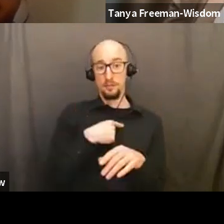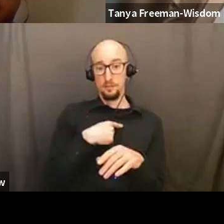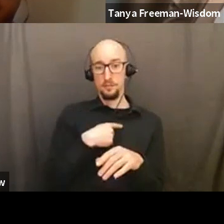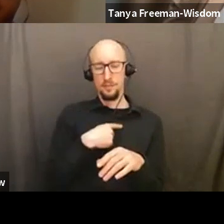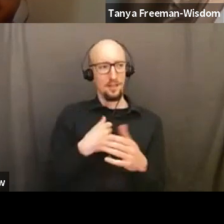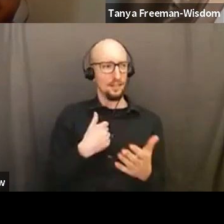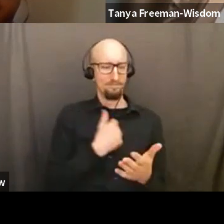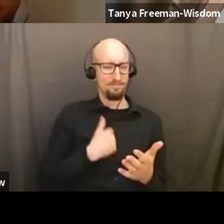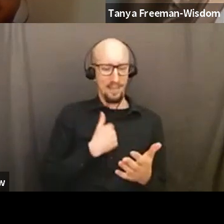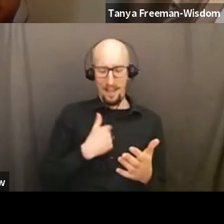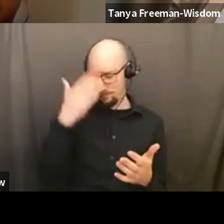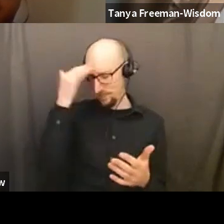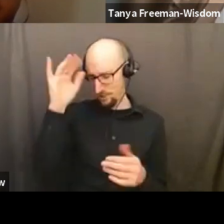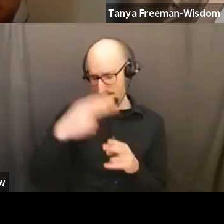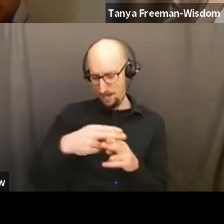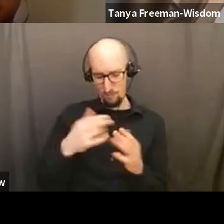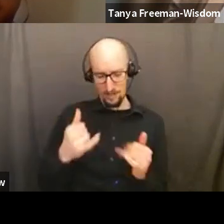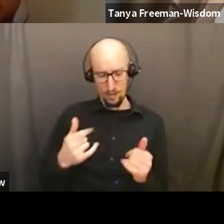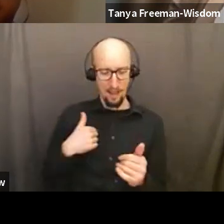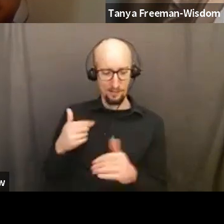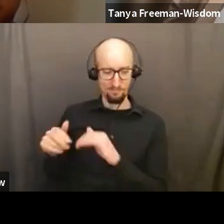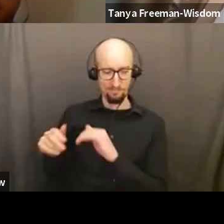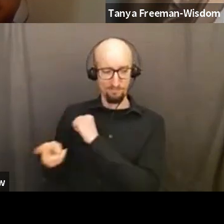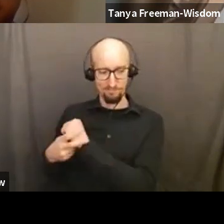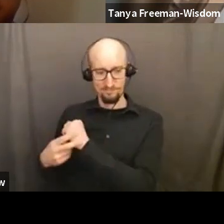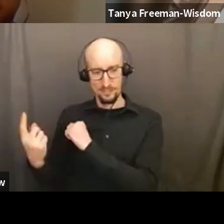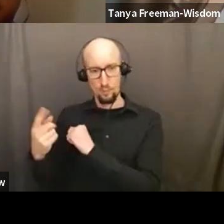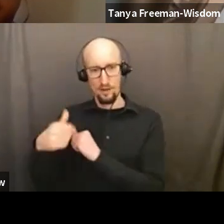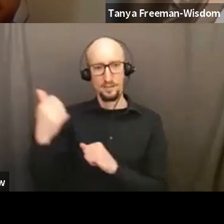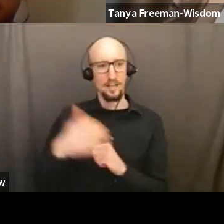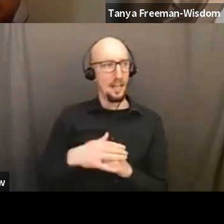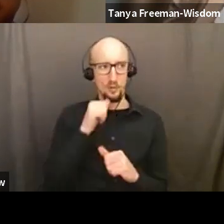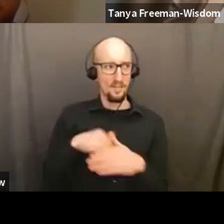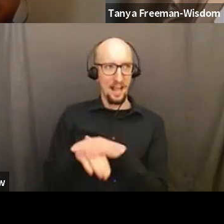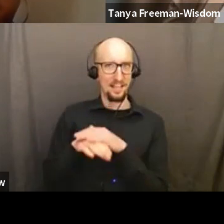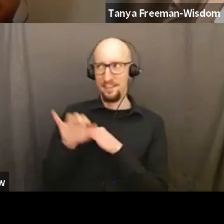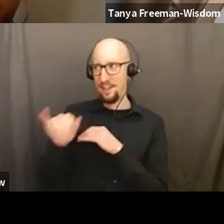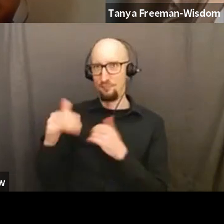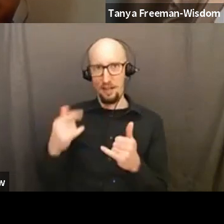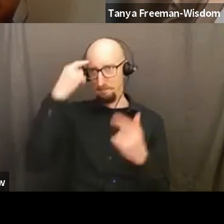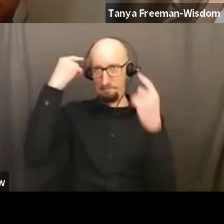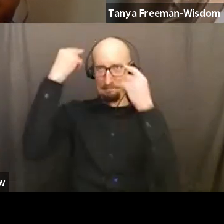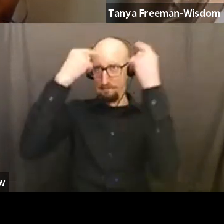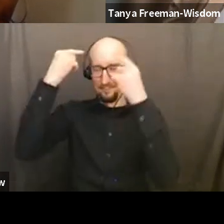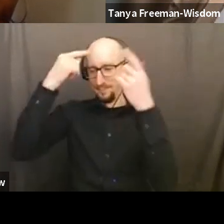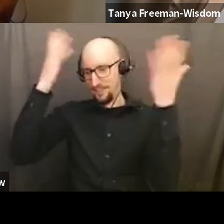Forgive me, I have her name someplace else that I don't have access to right now. But in any